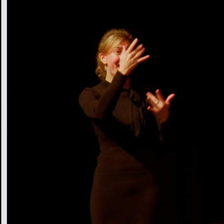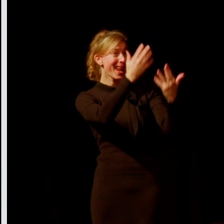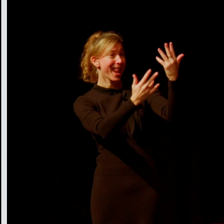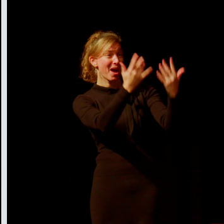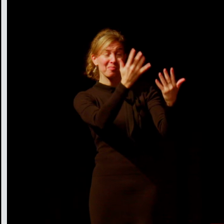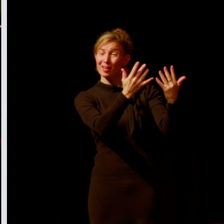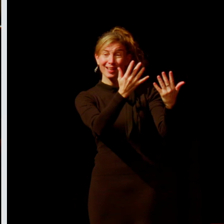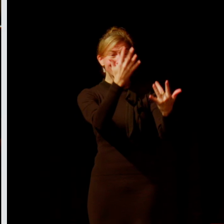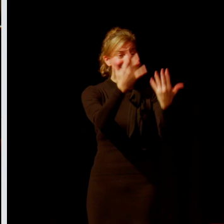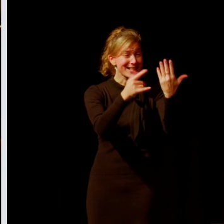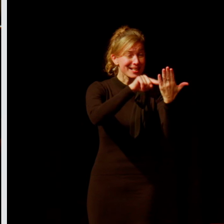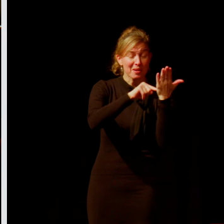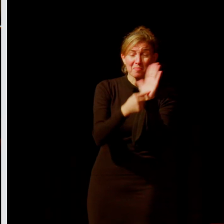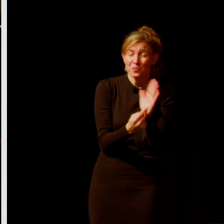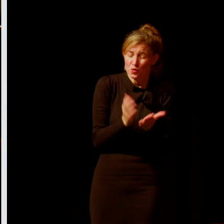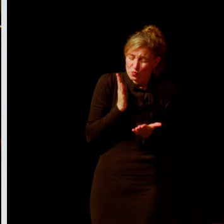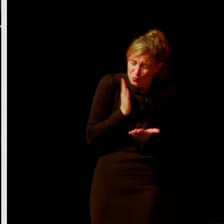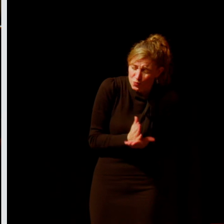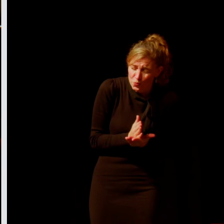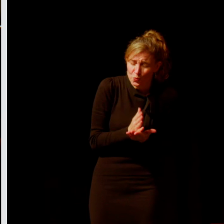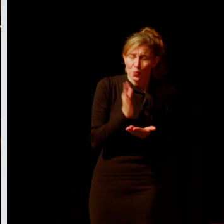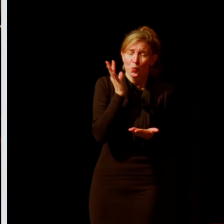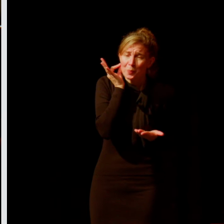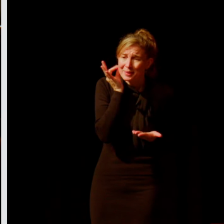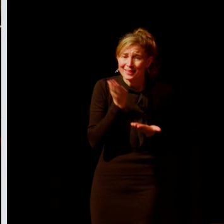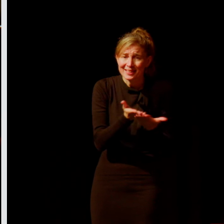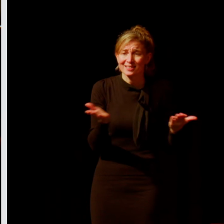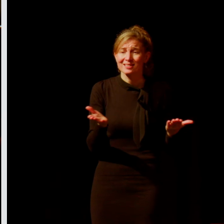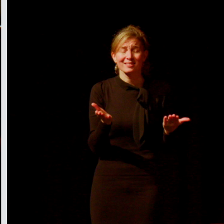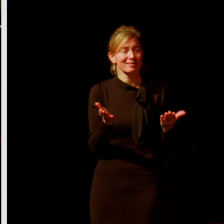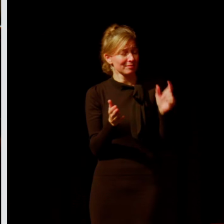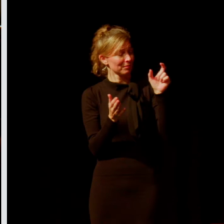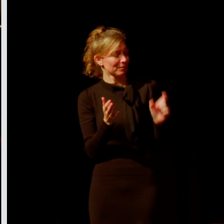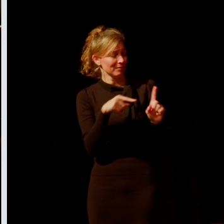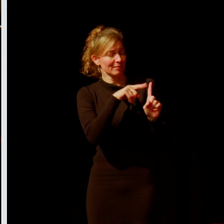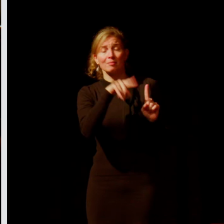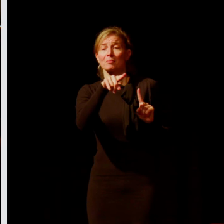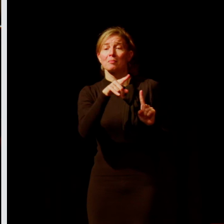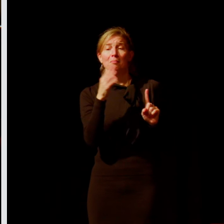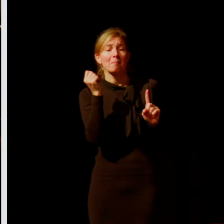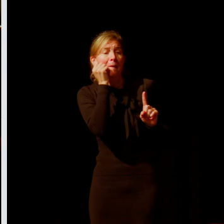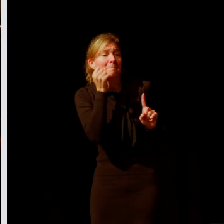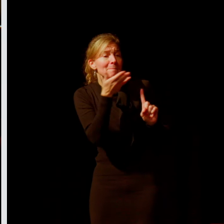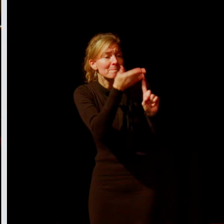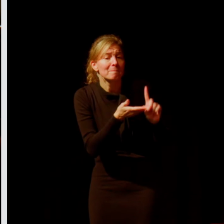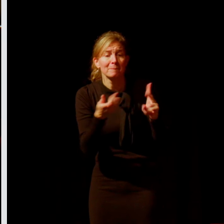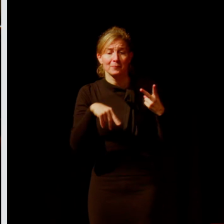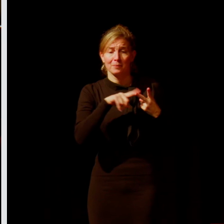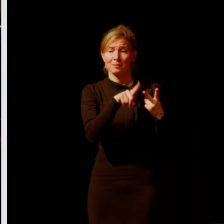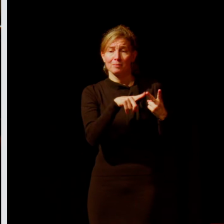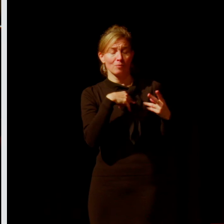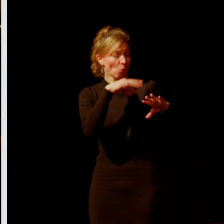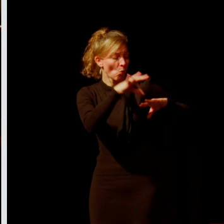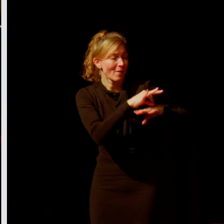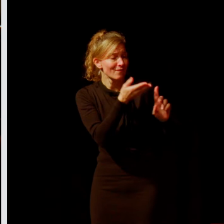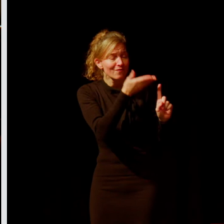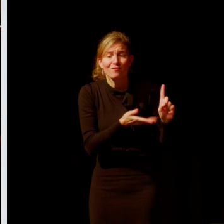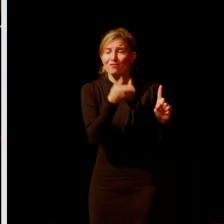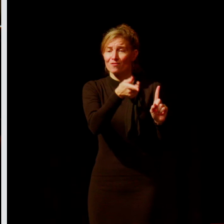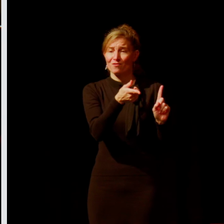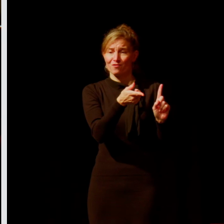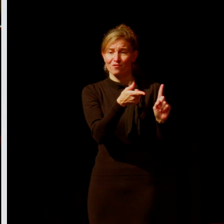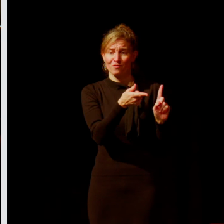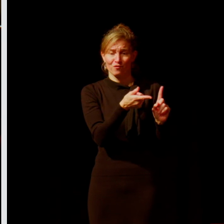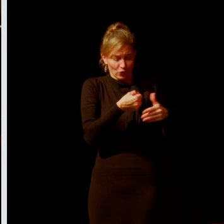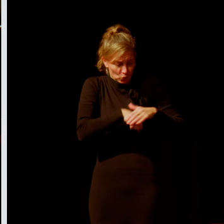women. Someone's wife, someone's mother, someone's daughter.